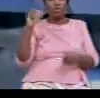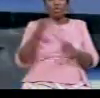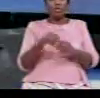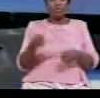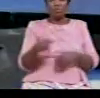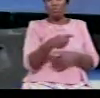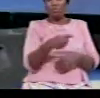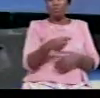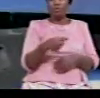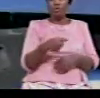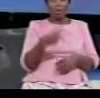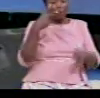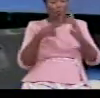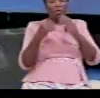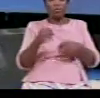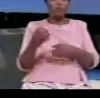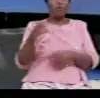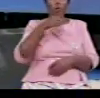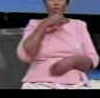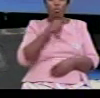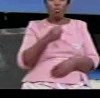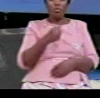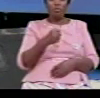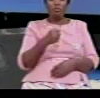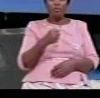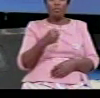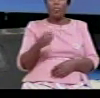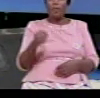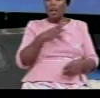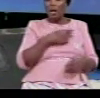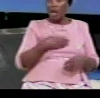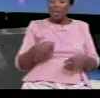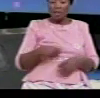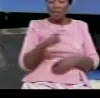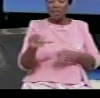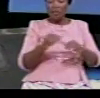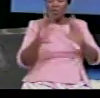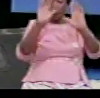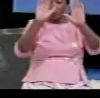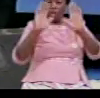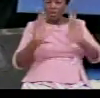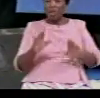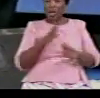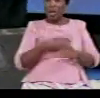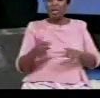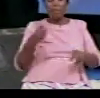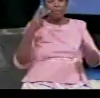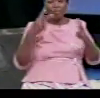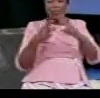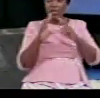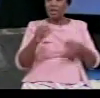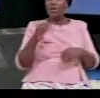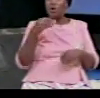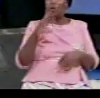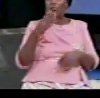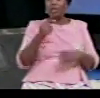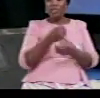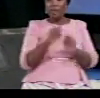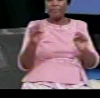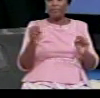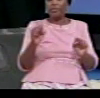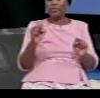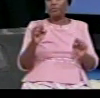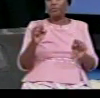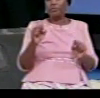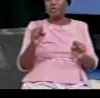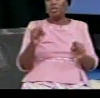prophets of old, and they did wonders and they prophesied of the salvation